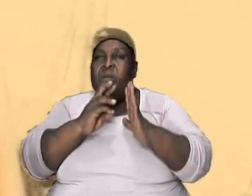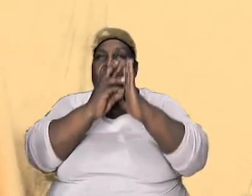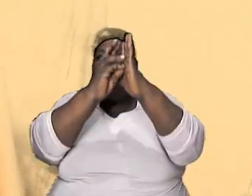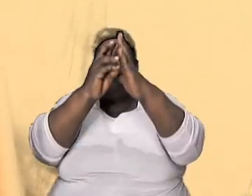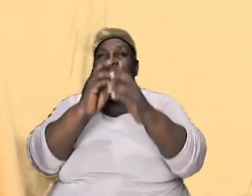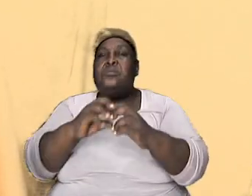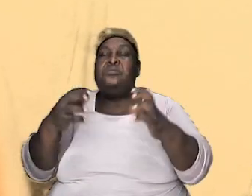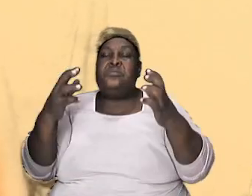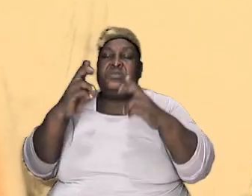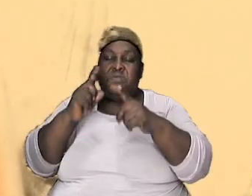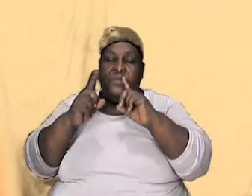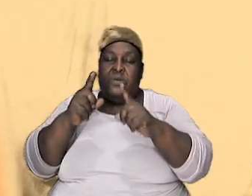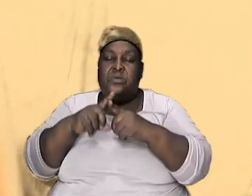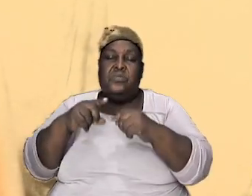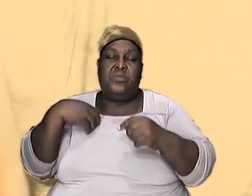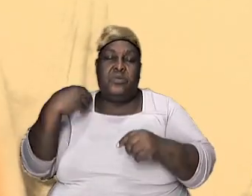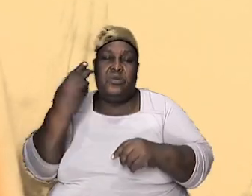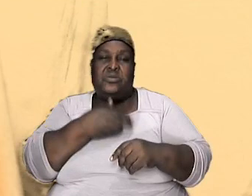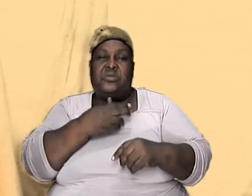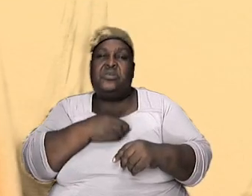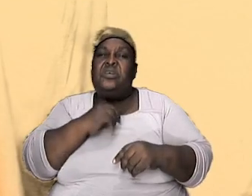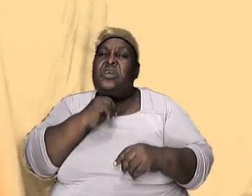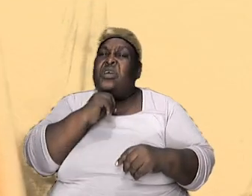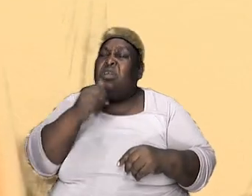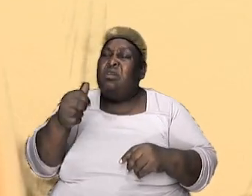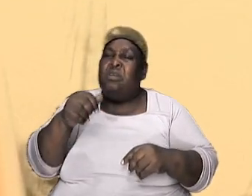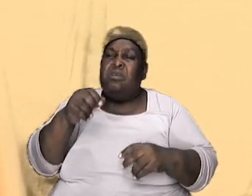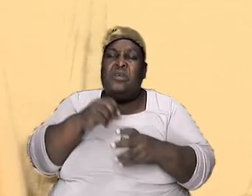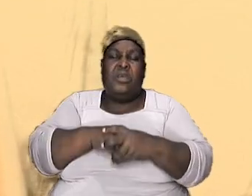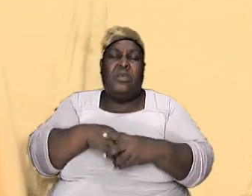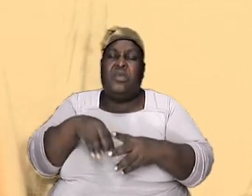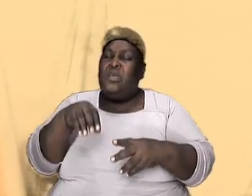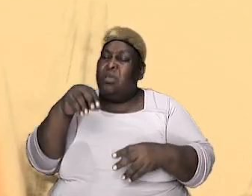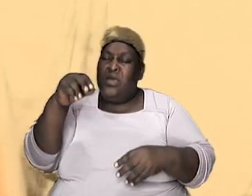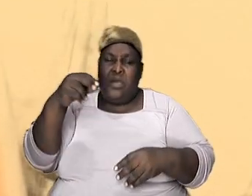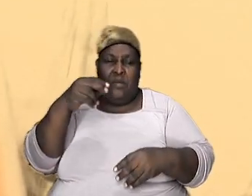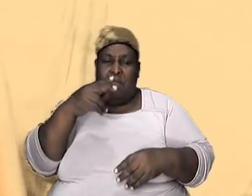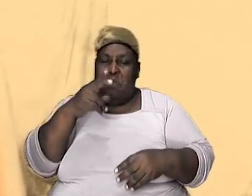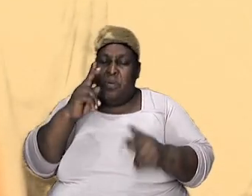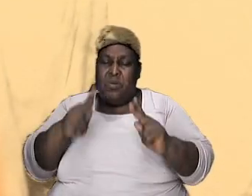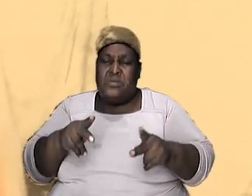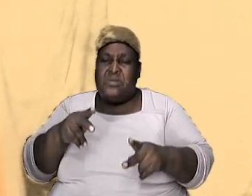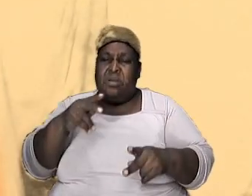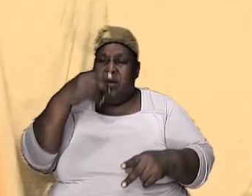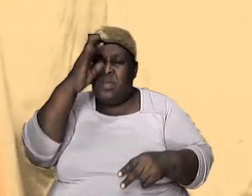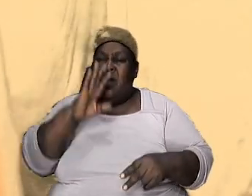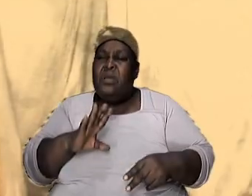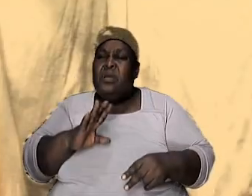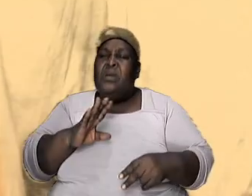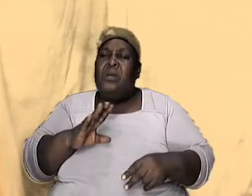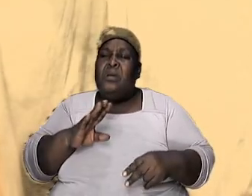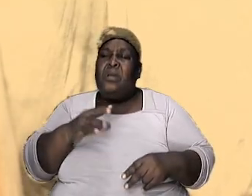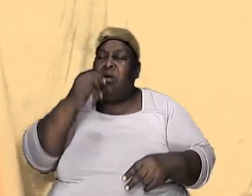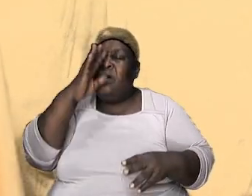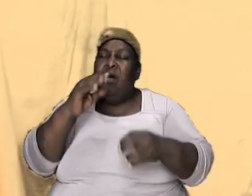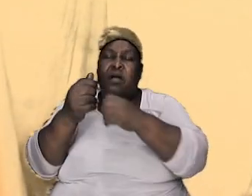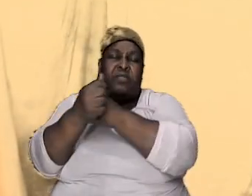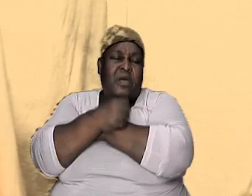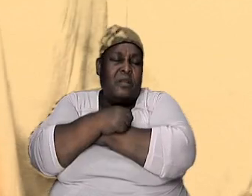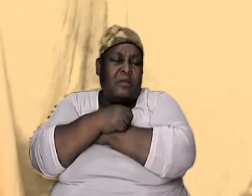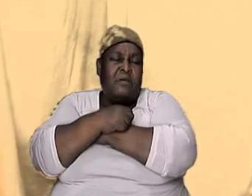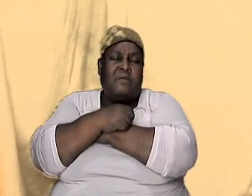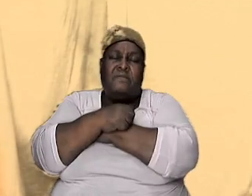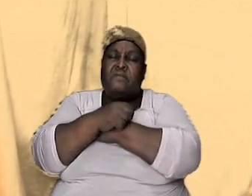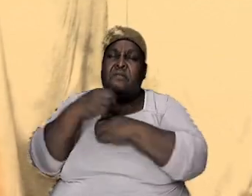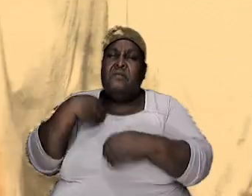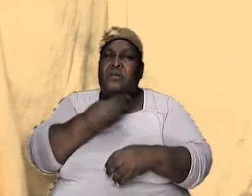have conversation with us. You're not an impersonal God, but you're a personal God, a God that loves us. For God so loved the